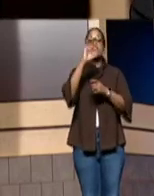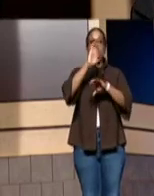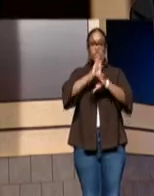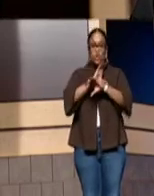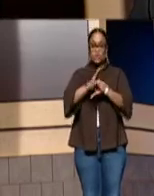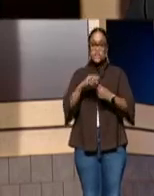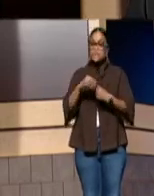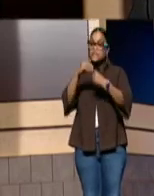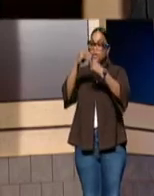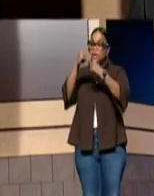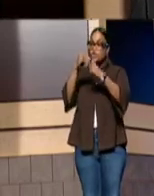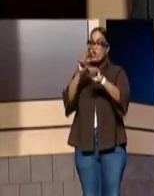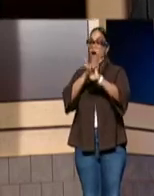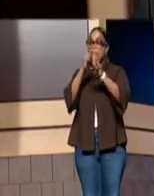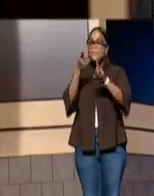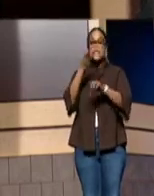church